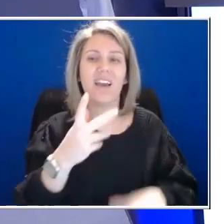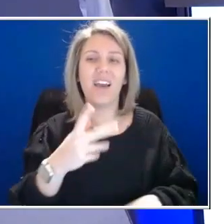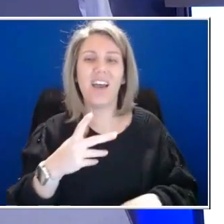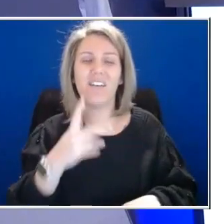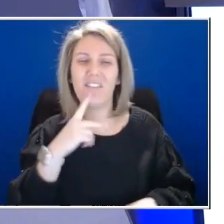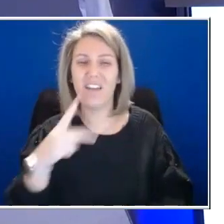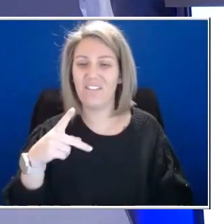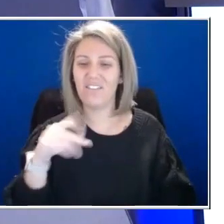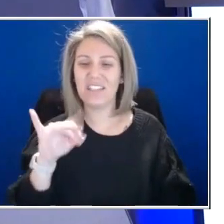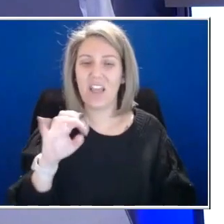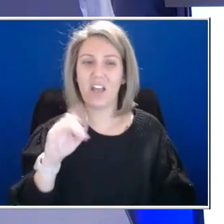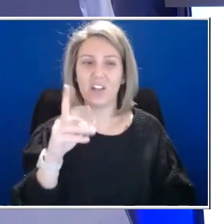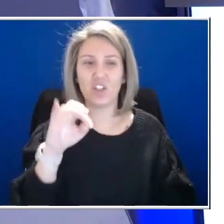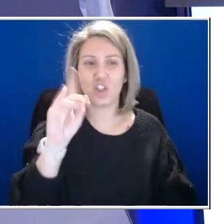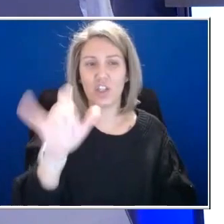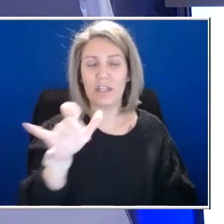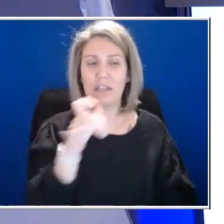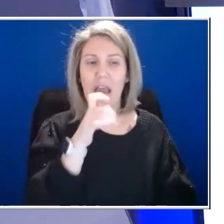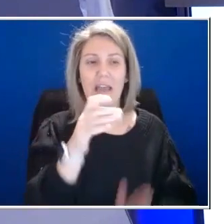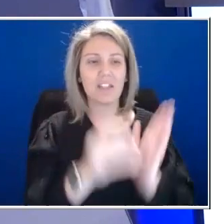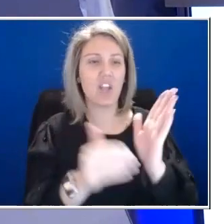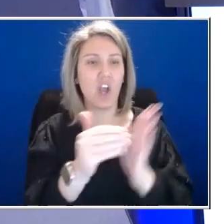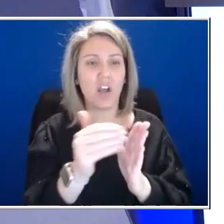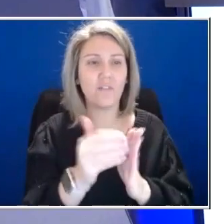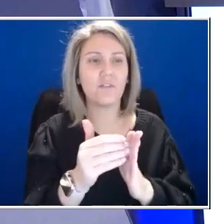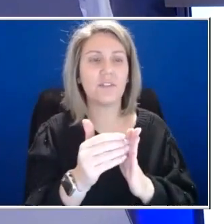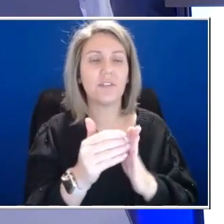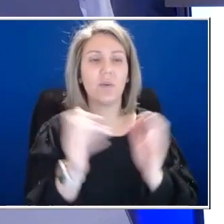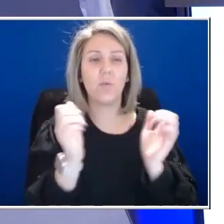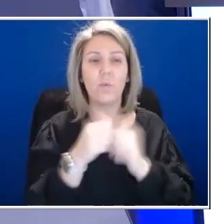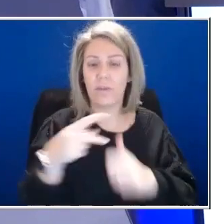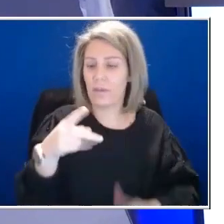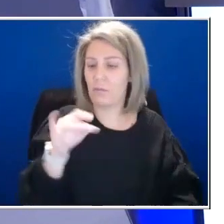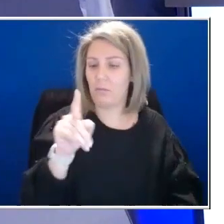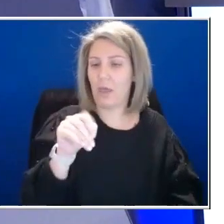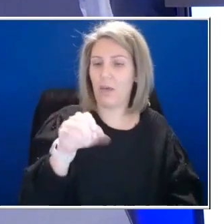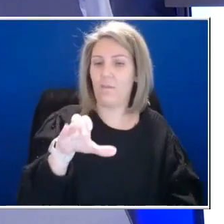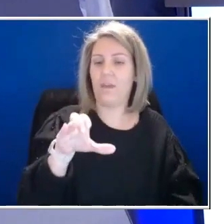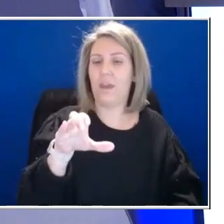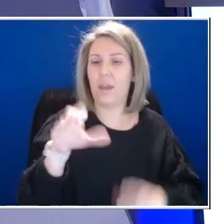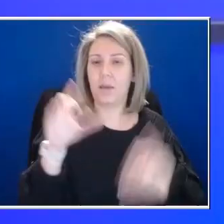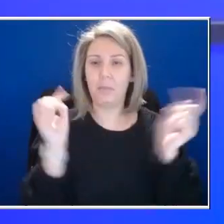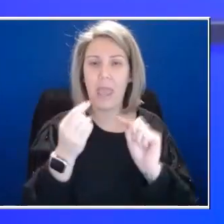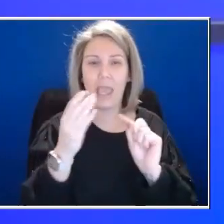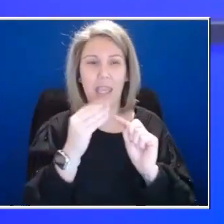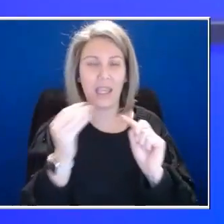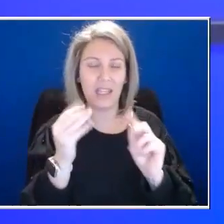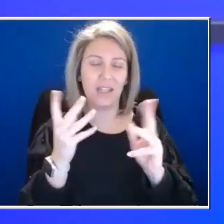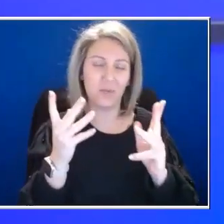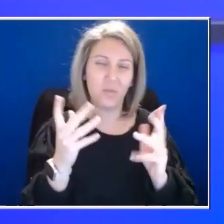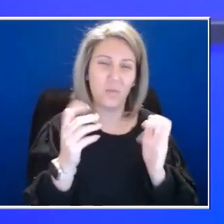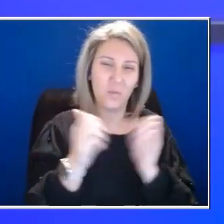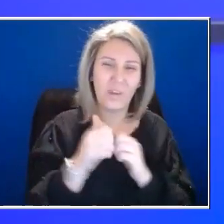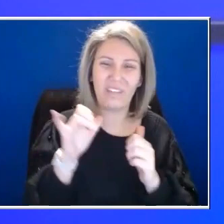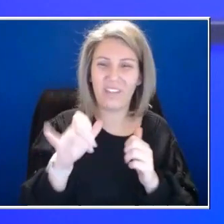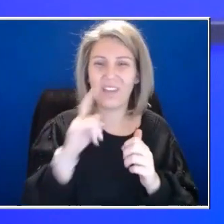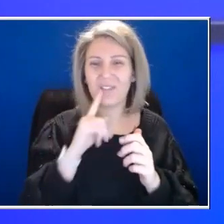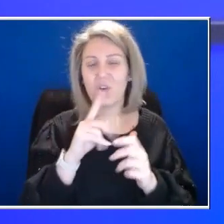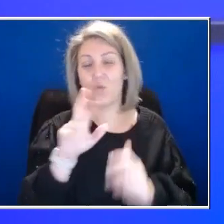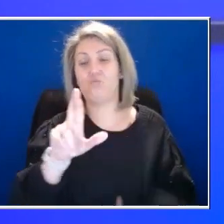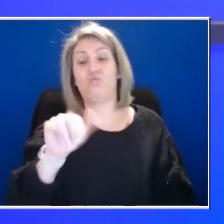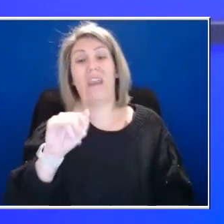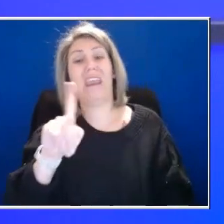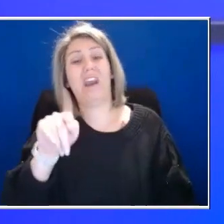often? Correct. Not as often as far as the pelvic pain associated with pelvic congestion. So rarely do men present with the